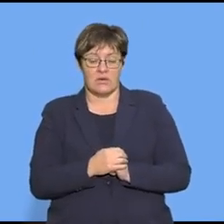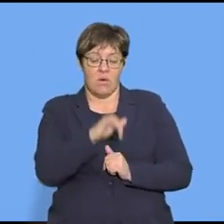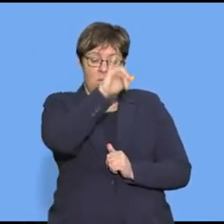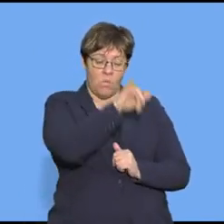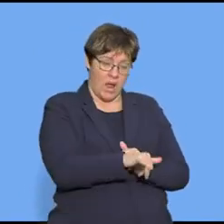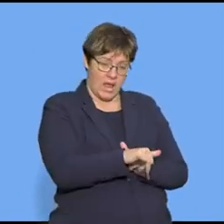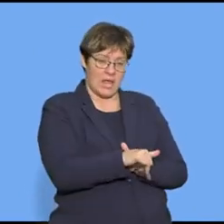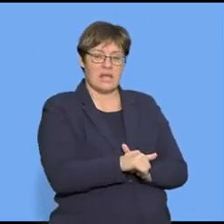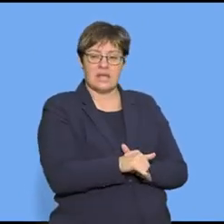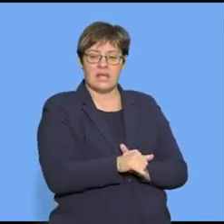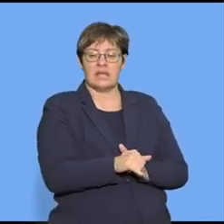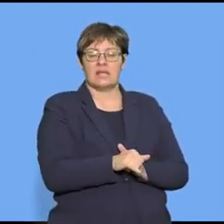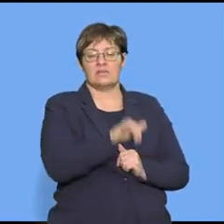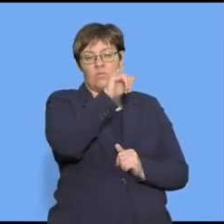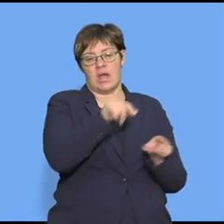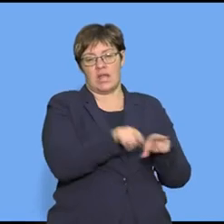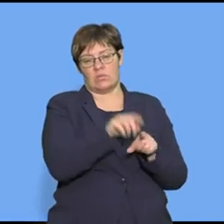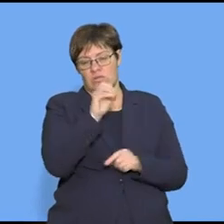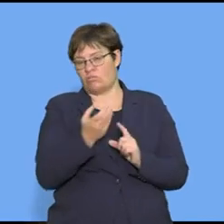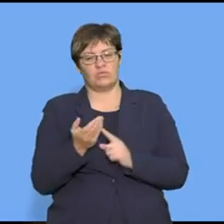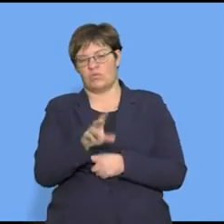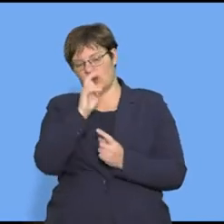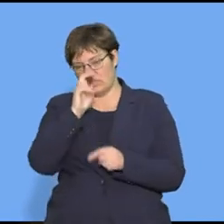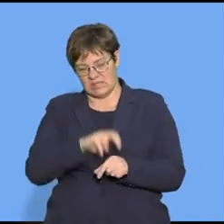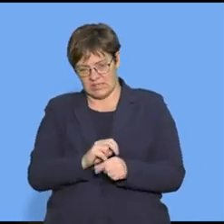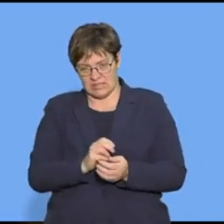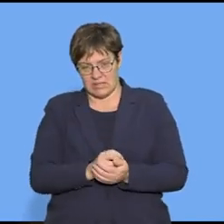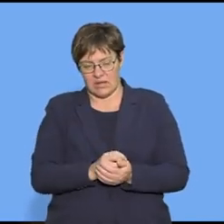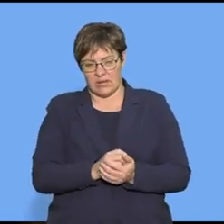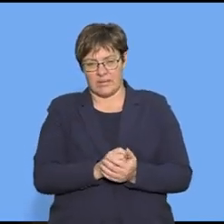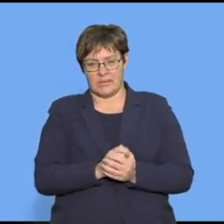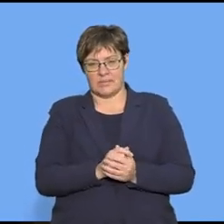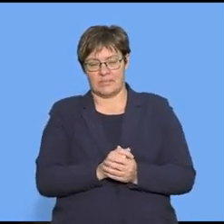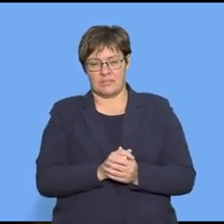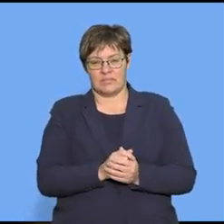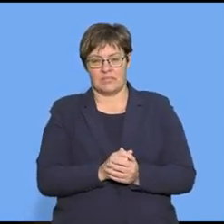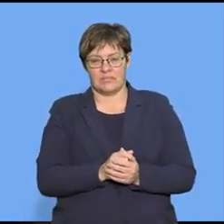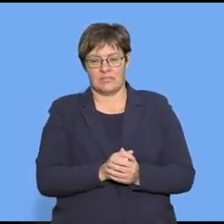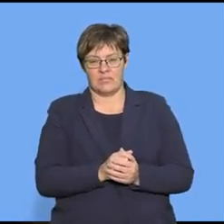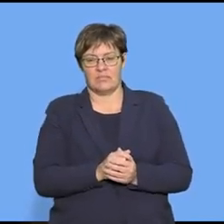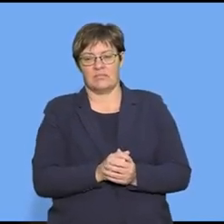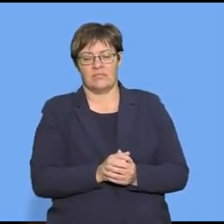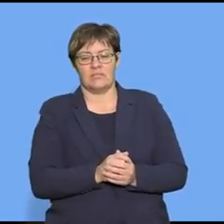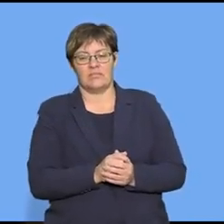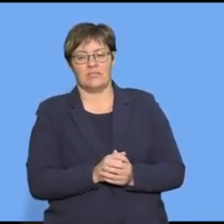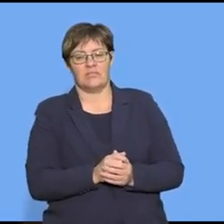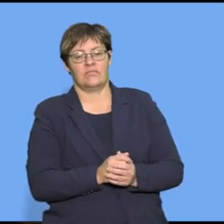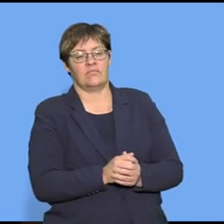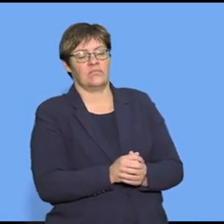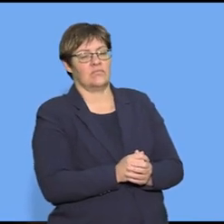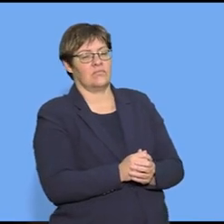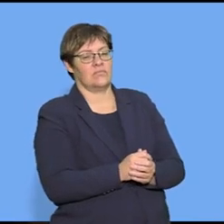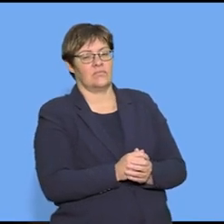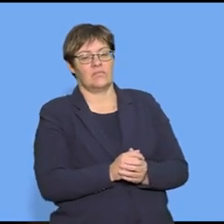y asymptote is just y equal to 0. You don't need to show that because it's on the y-axis, it's on the x-axis. And